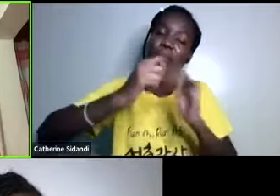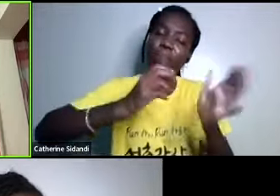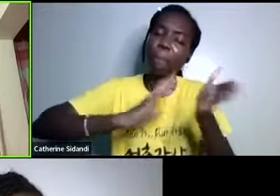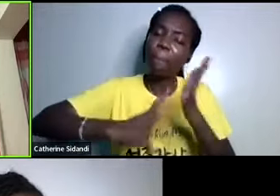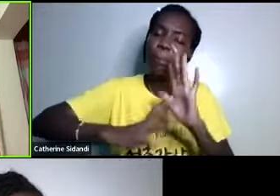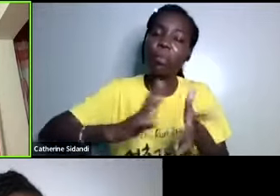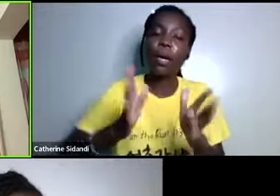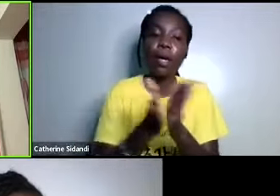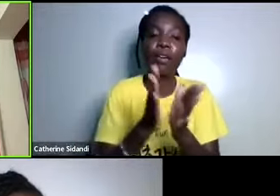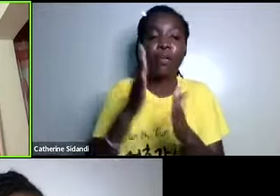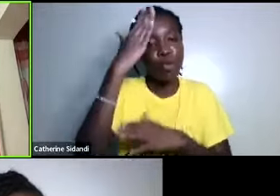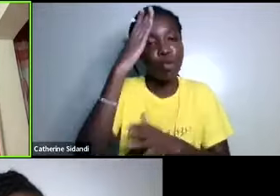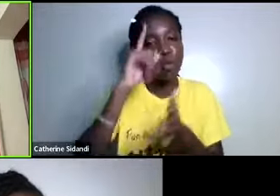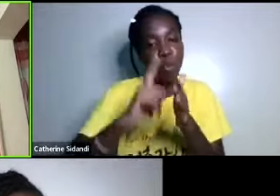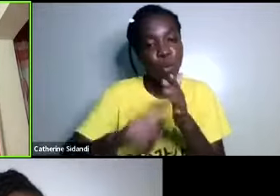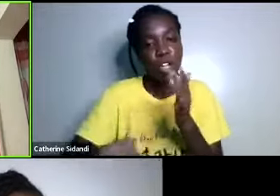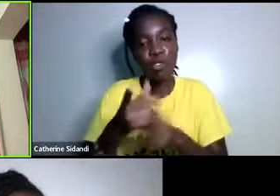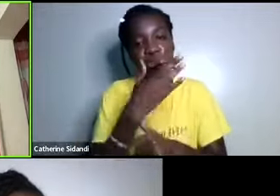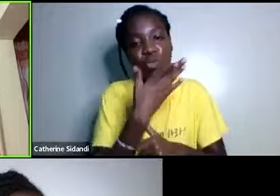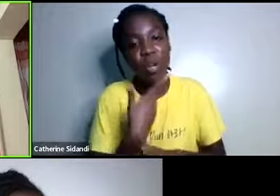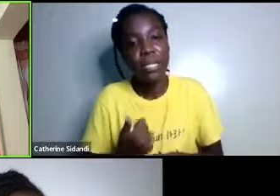need. And conversion rate